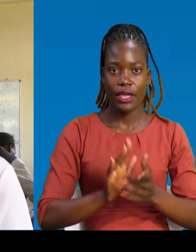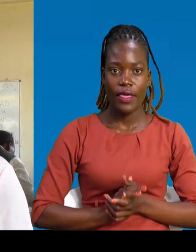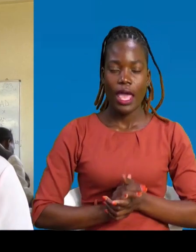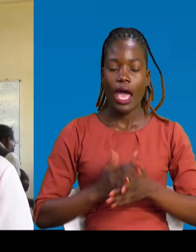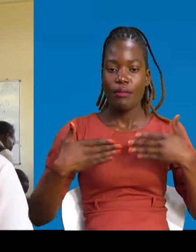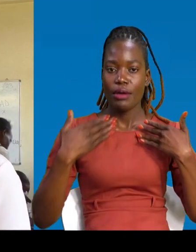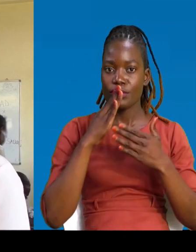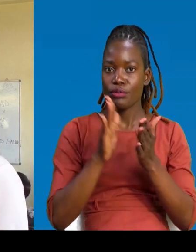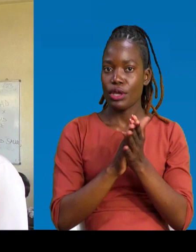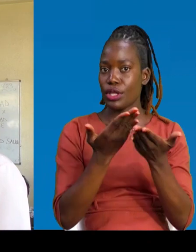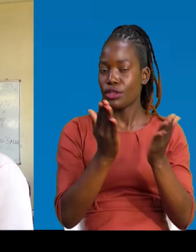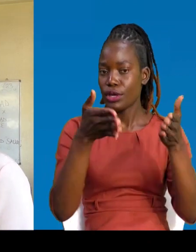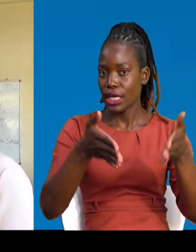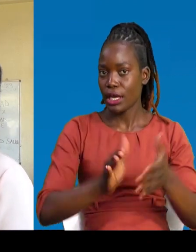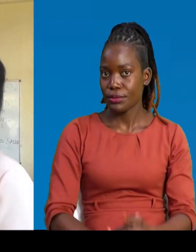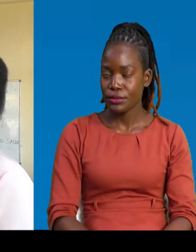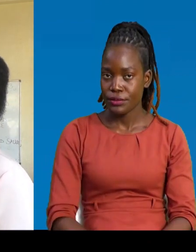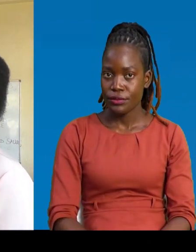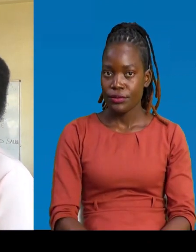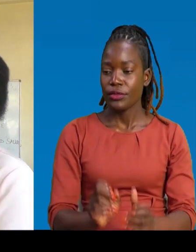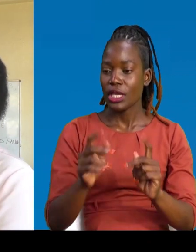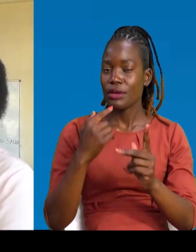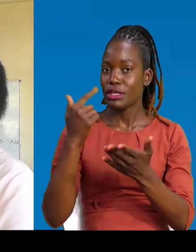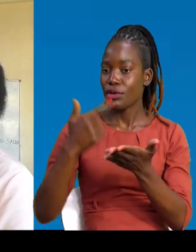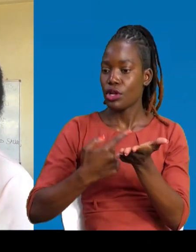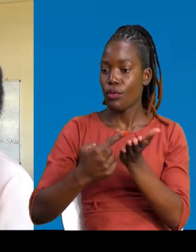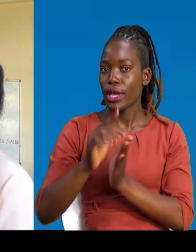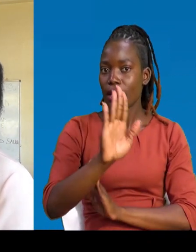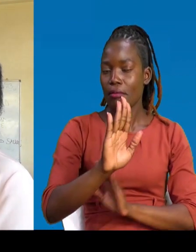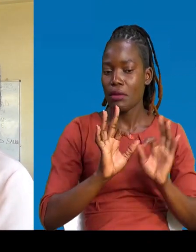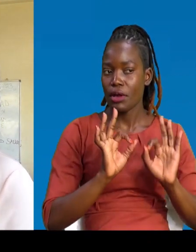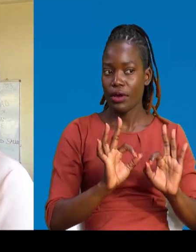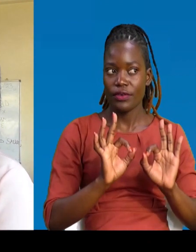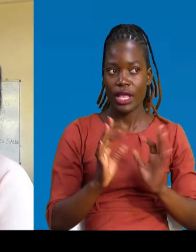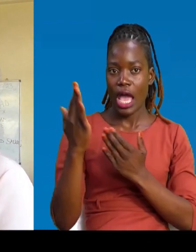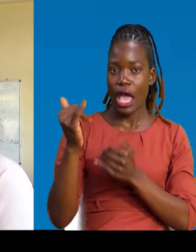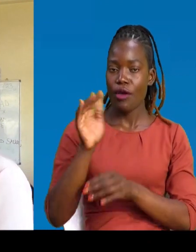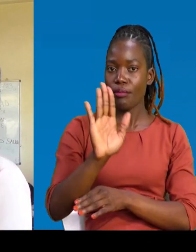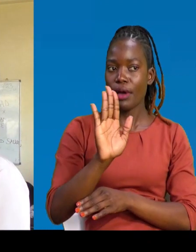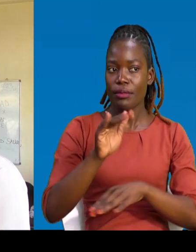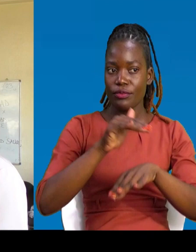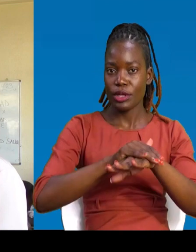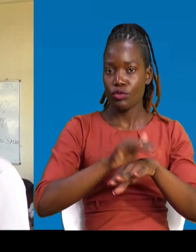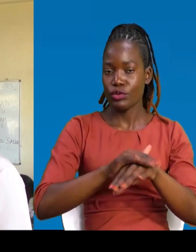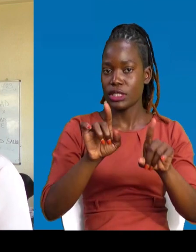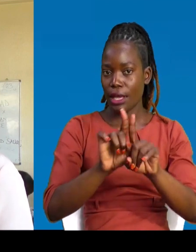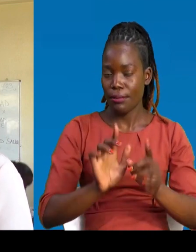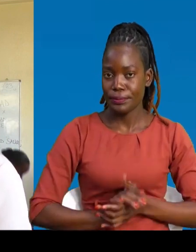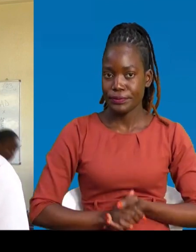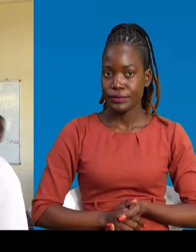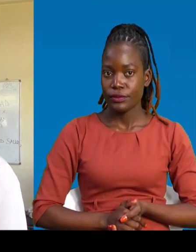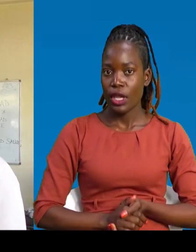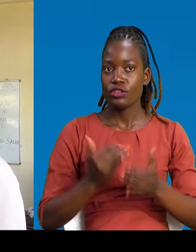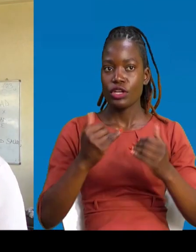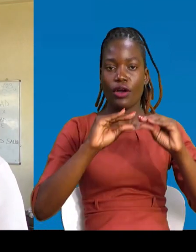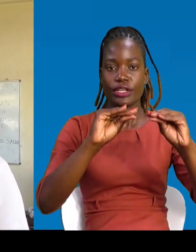here. Yeah. Okay, amesema wiki yake imekuwa fiti. I hope yako imekuwa poa pia.